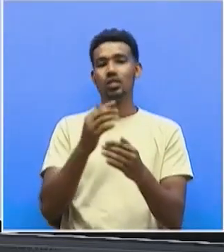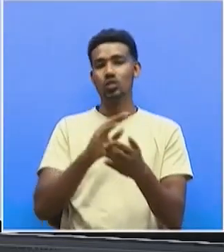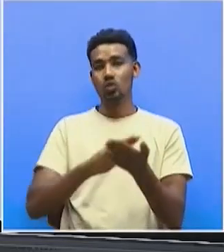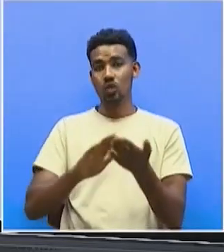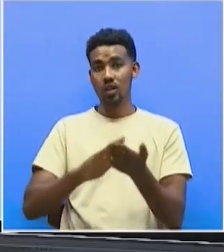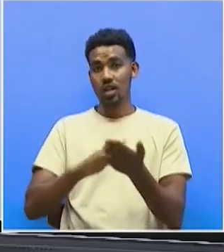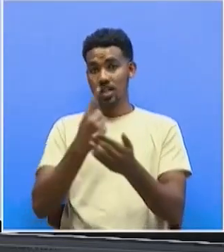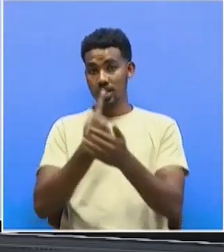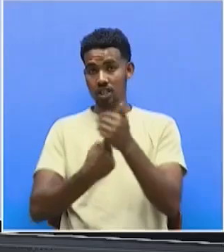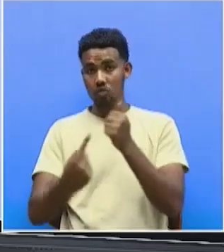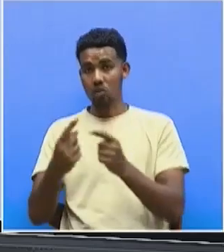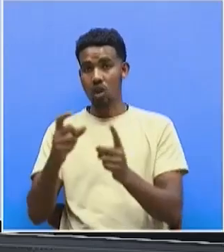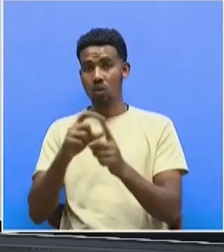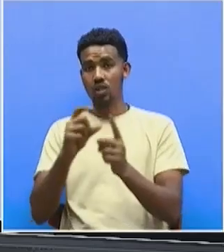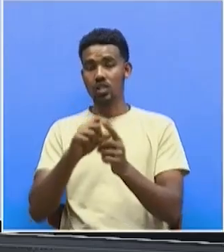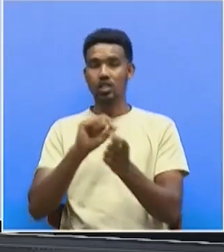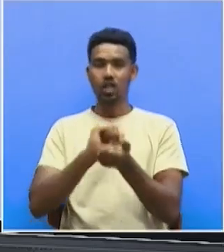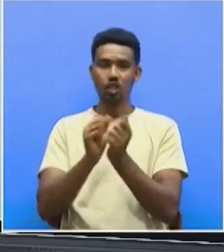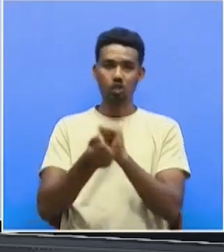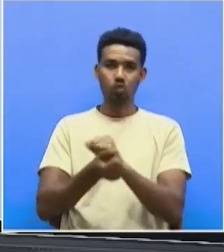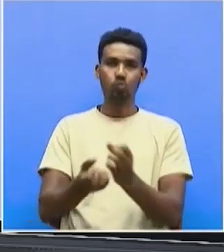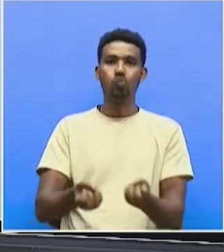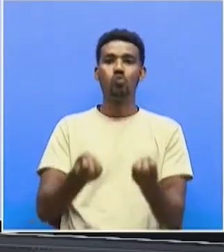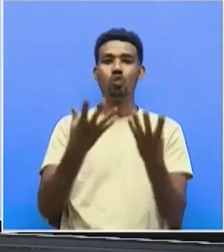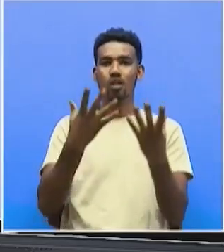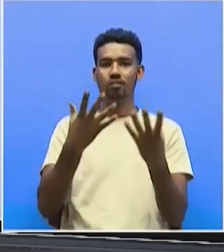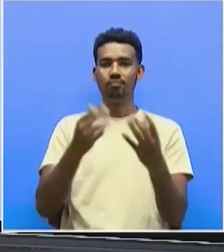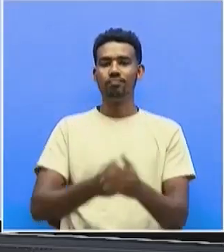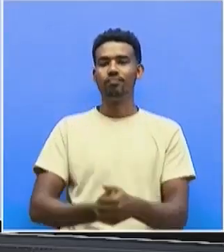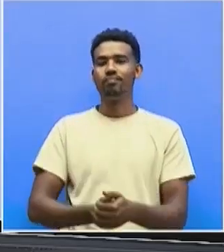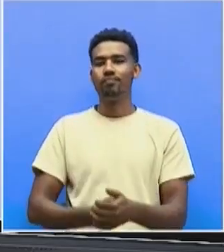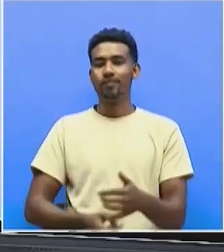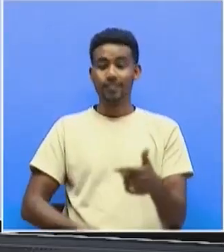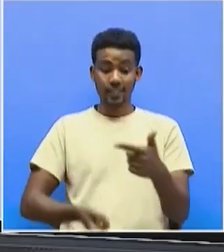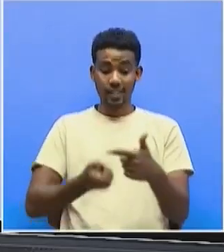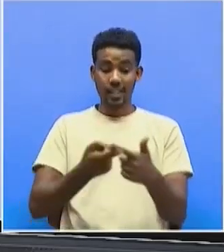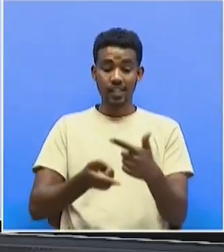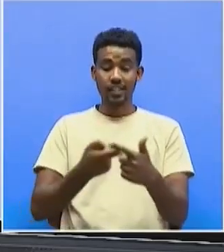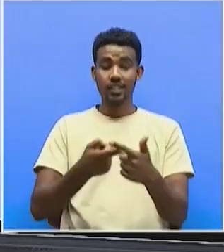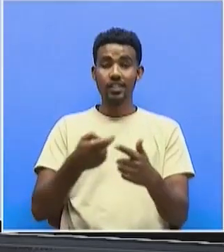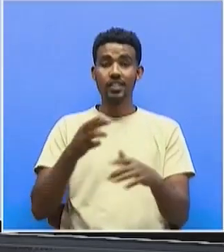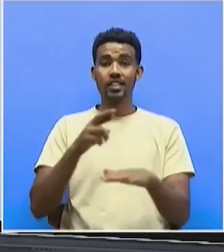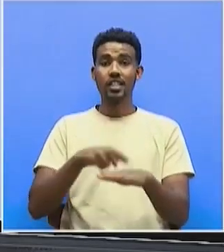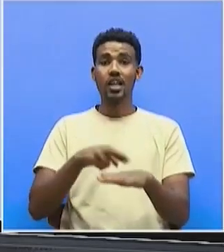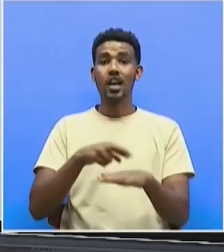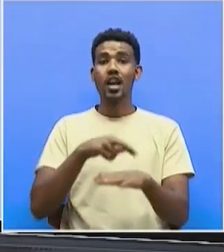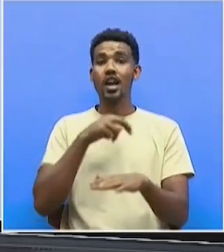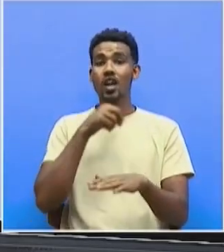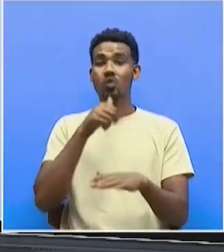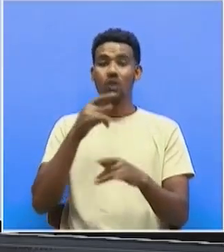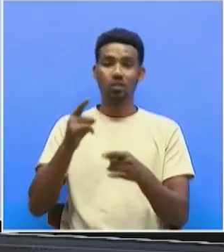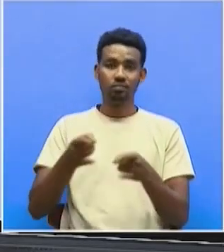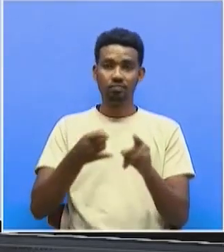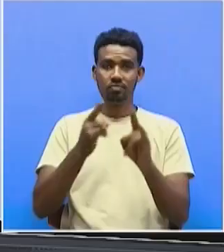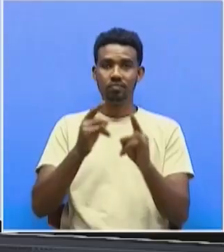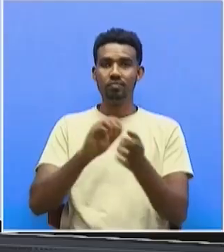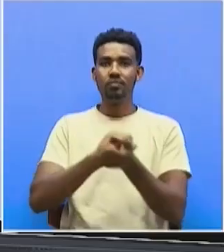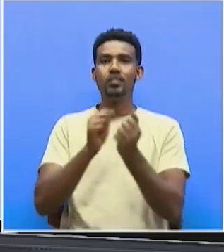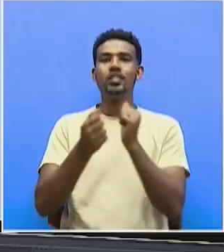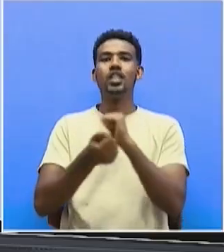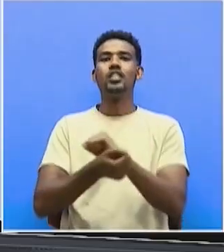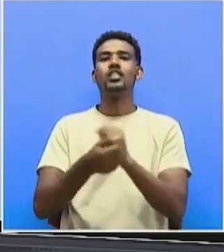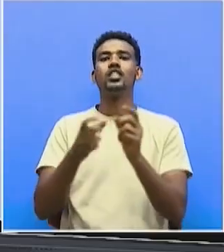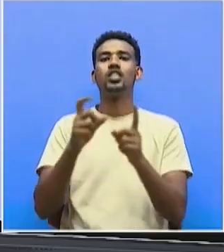to plural words. This is it. The next one is regular method. Regular method by changing the